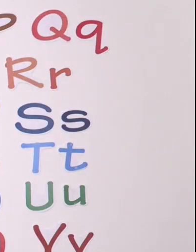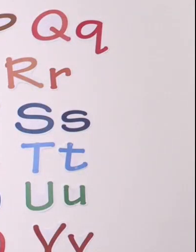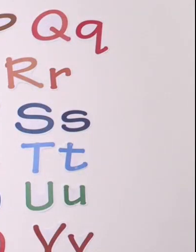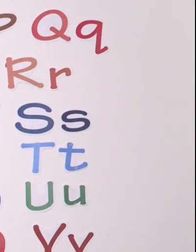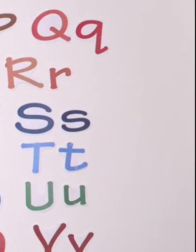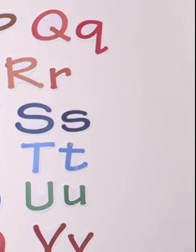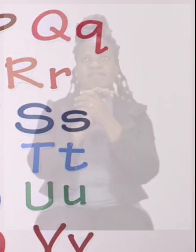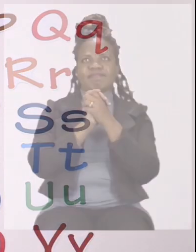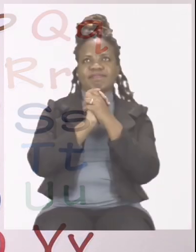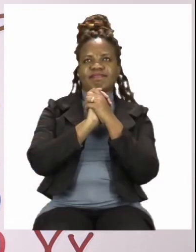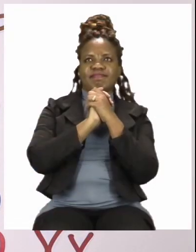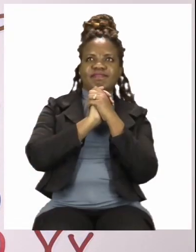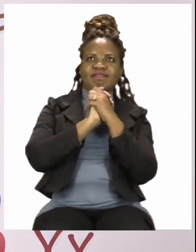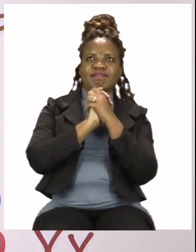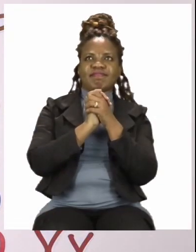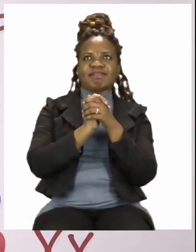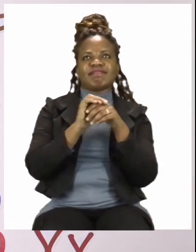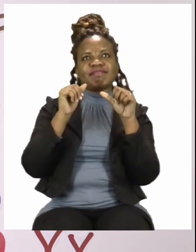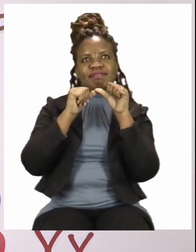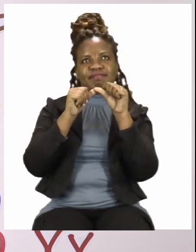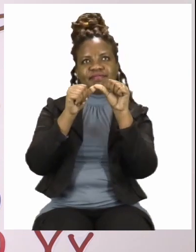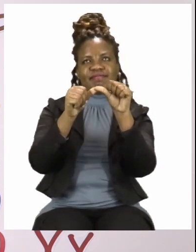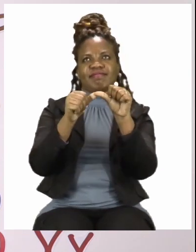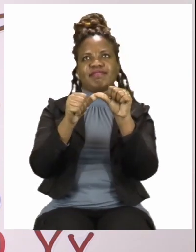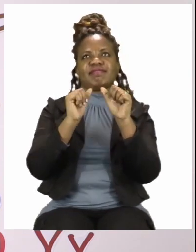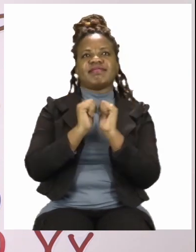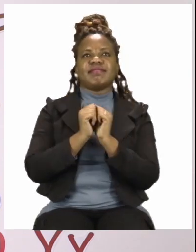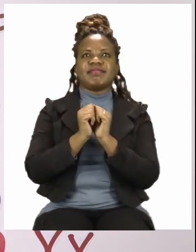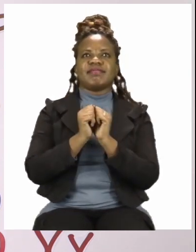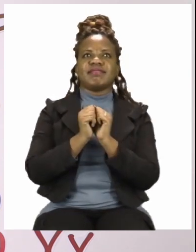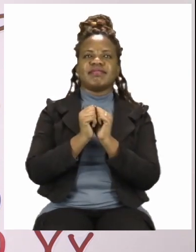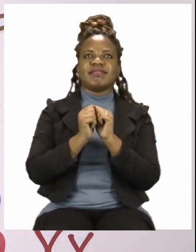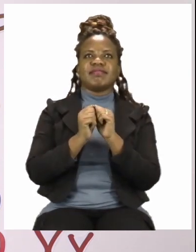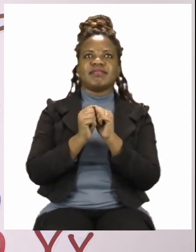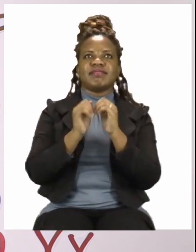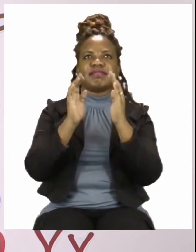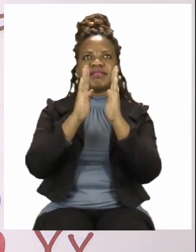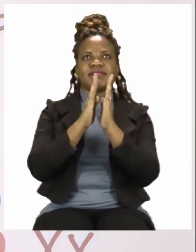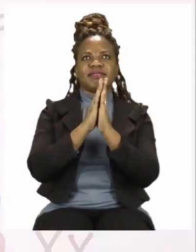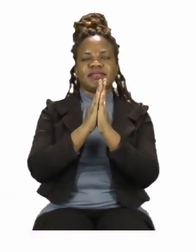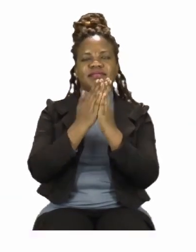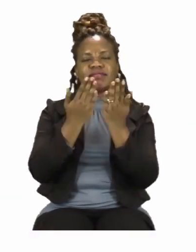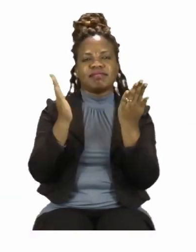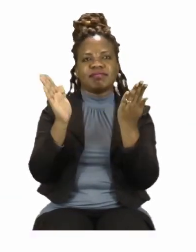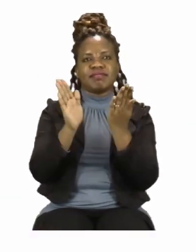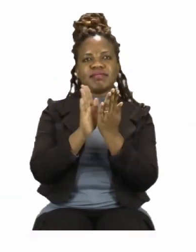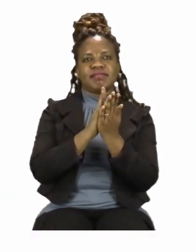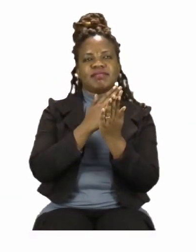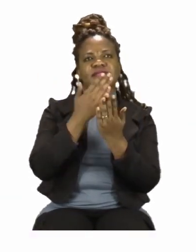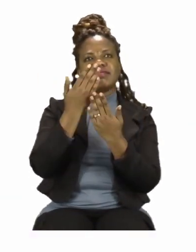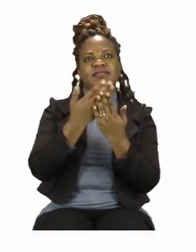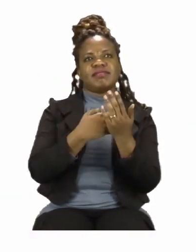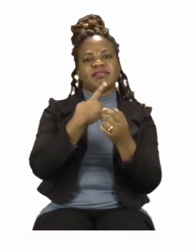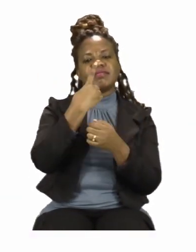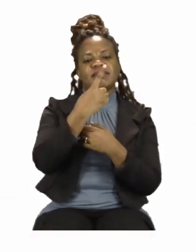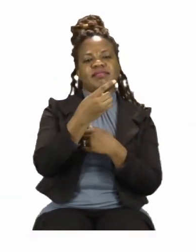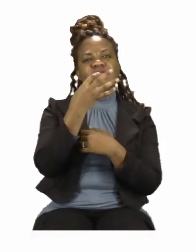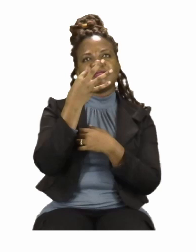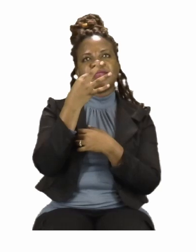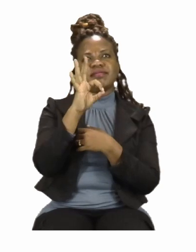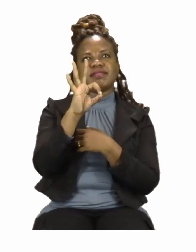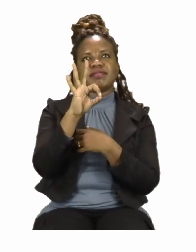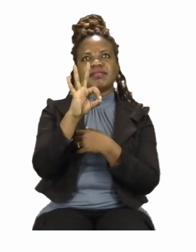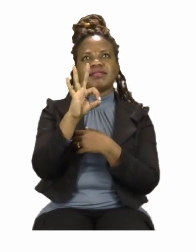Now for our lesson to continue, let us go to page 19. On page 19, we are going